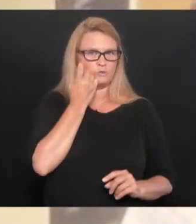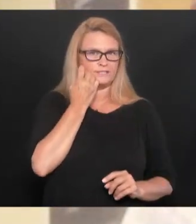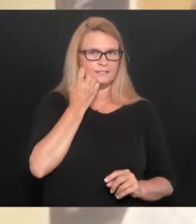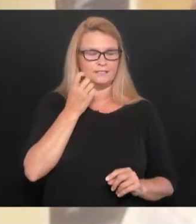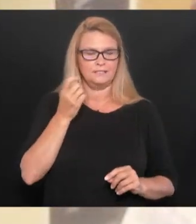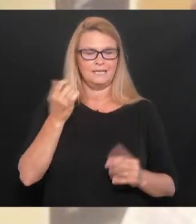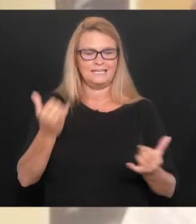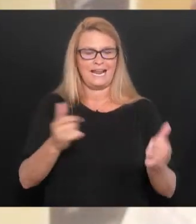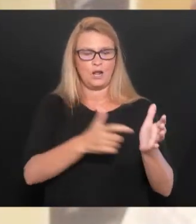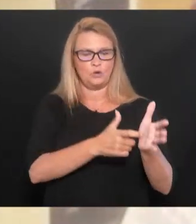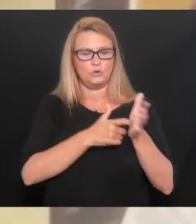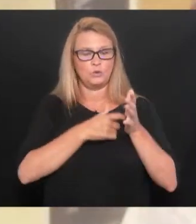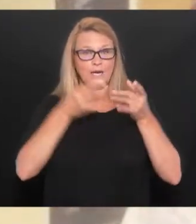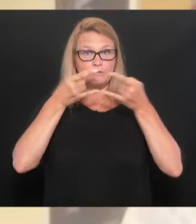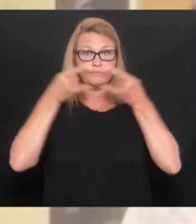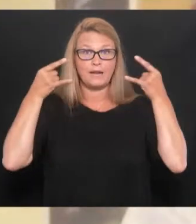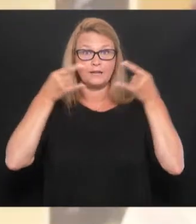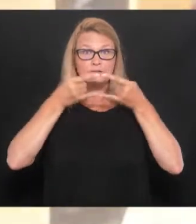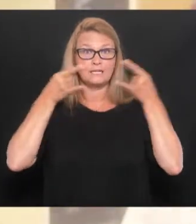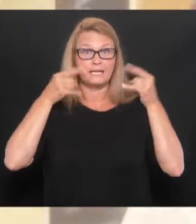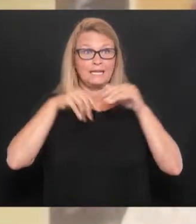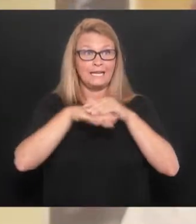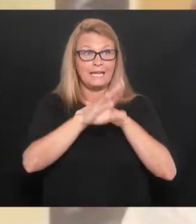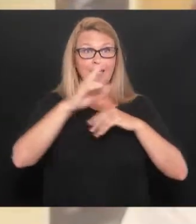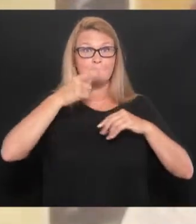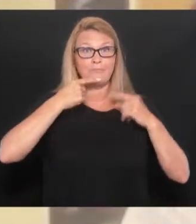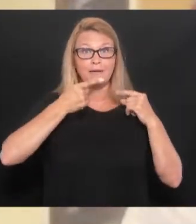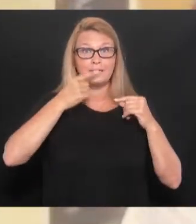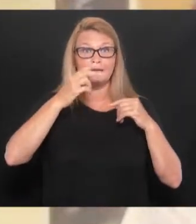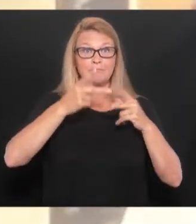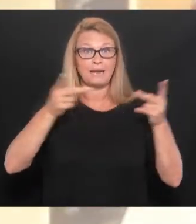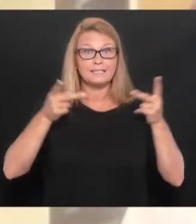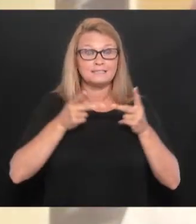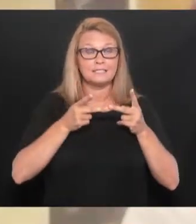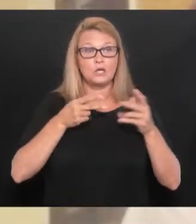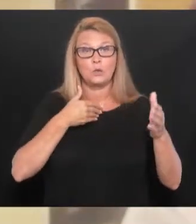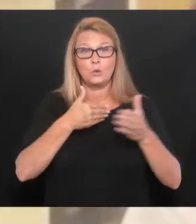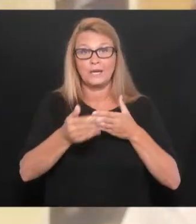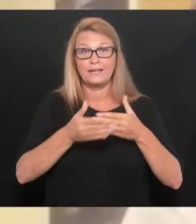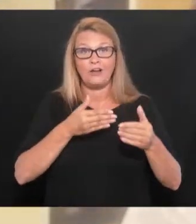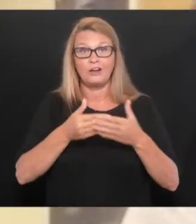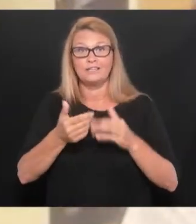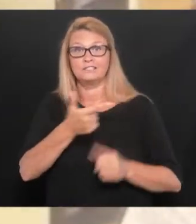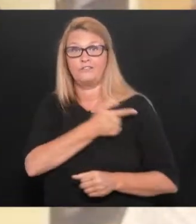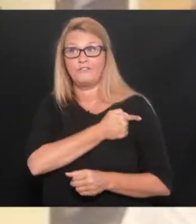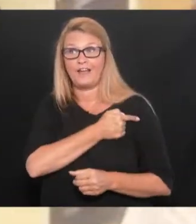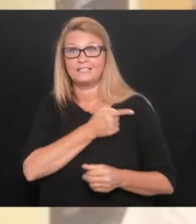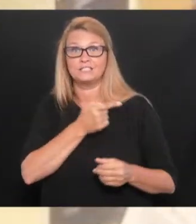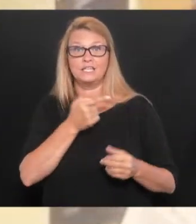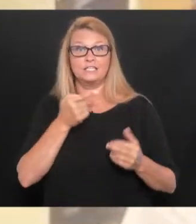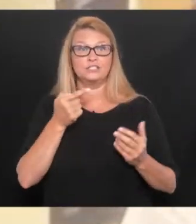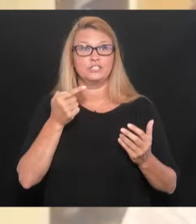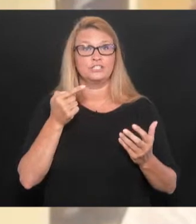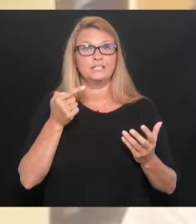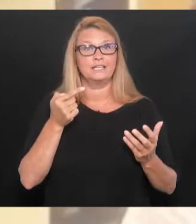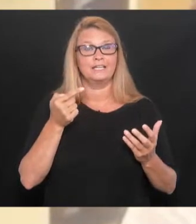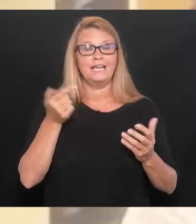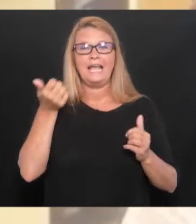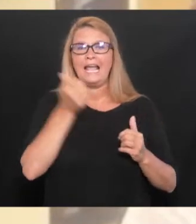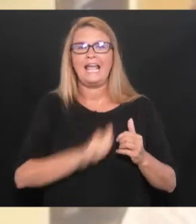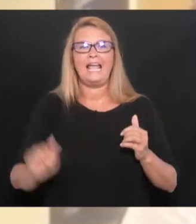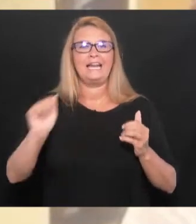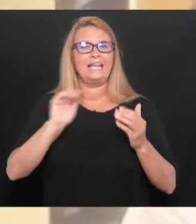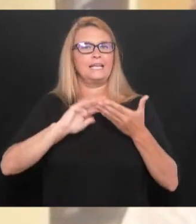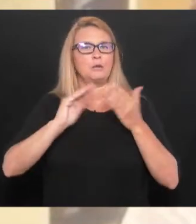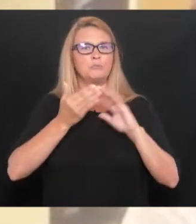that everyone wear a face mask in indoor public places, regardless of vaccination status. In any community where there's